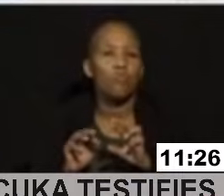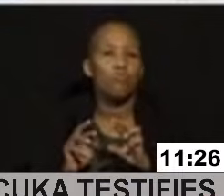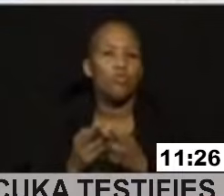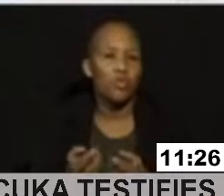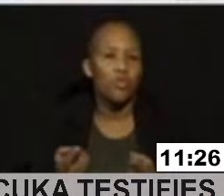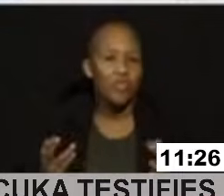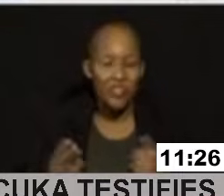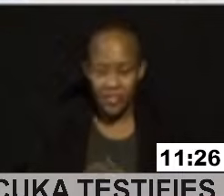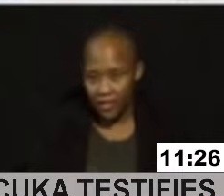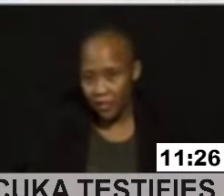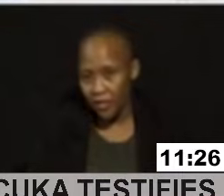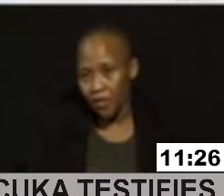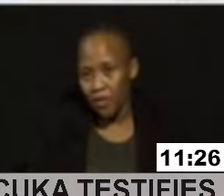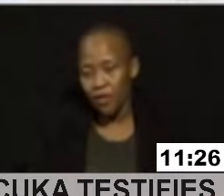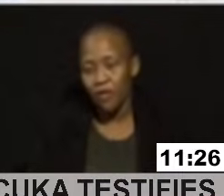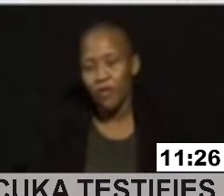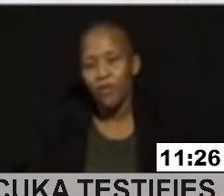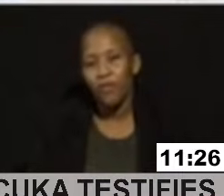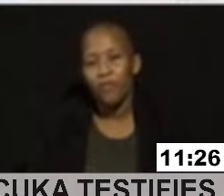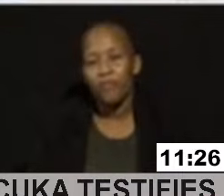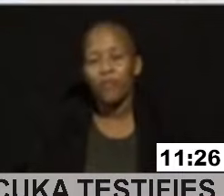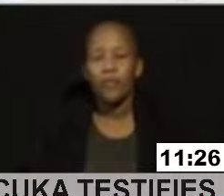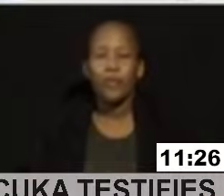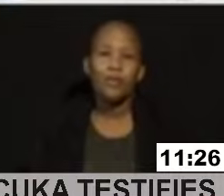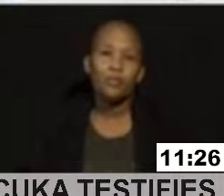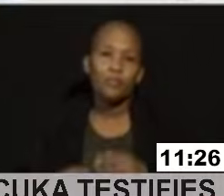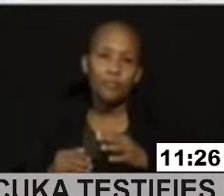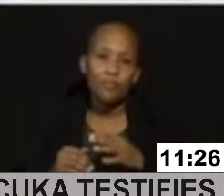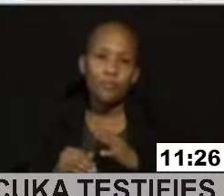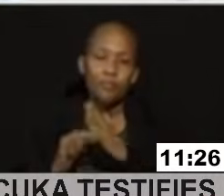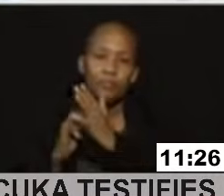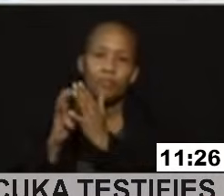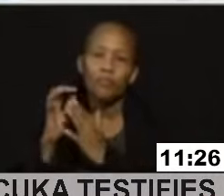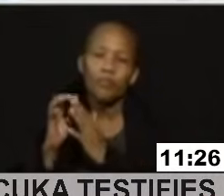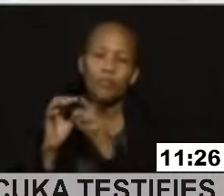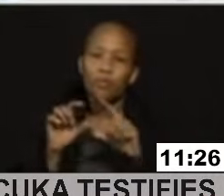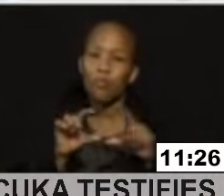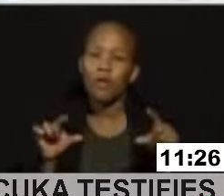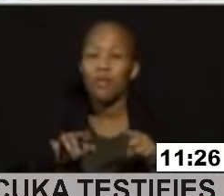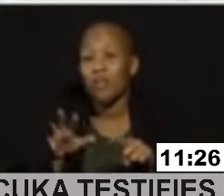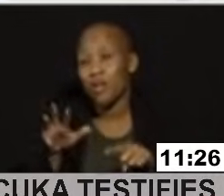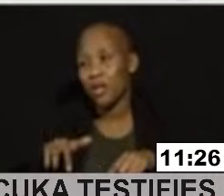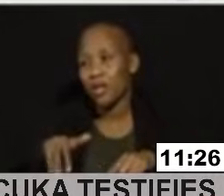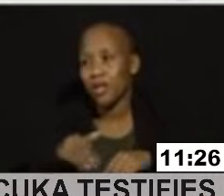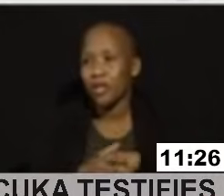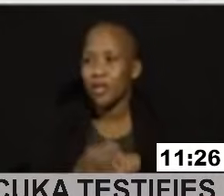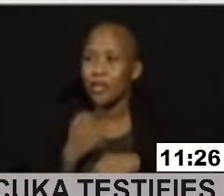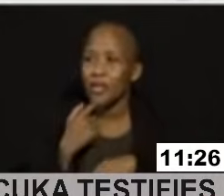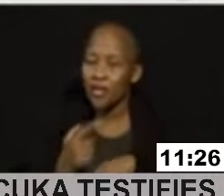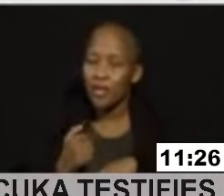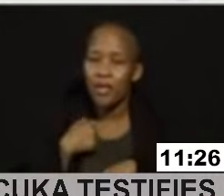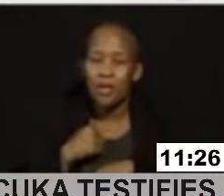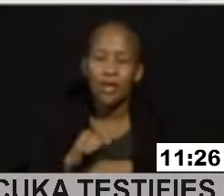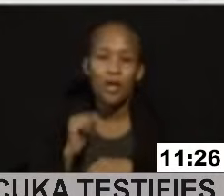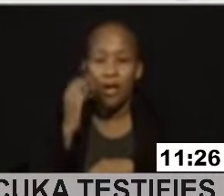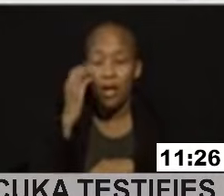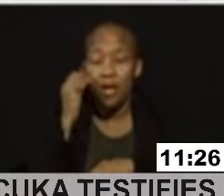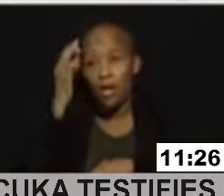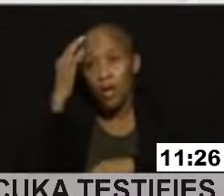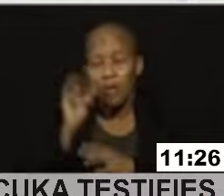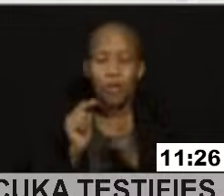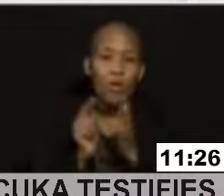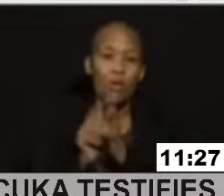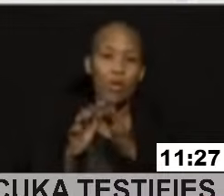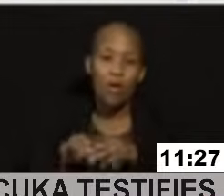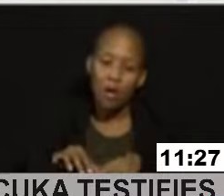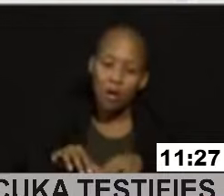In your statement in paragraph 19, you say, I inherited a prosecution service which was characterized by